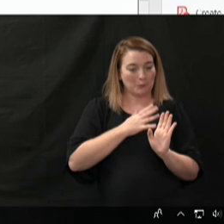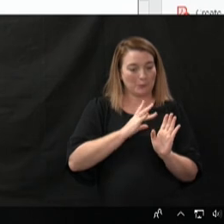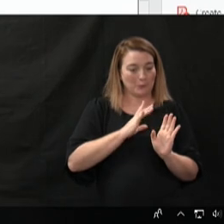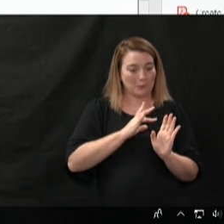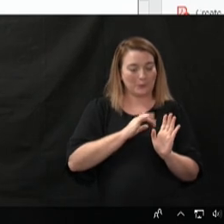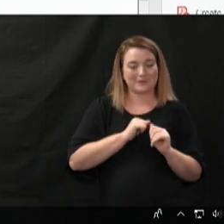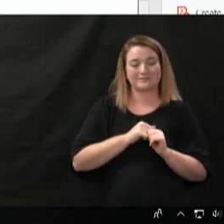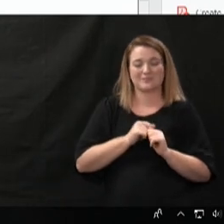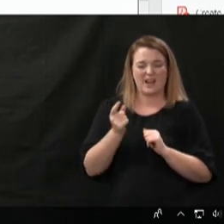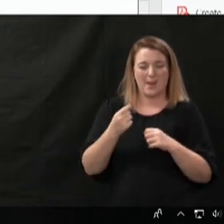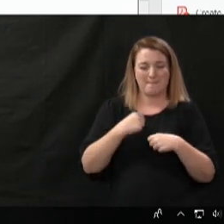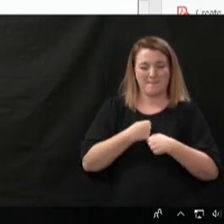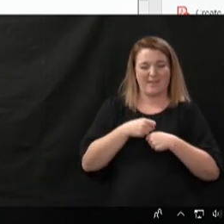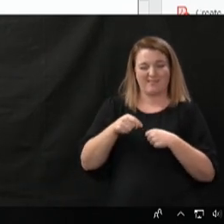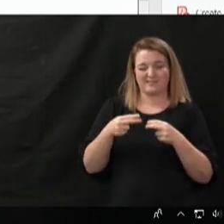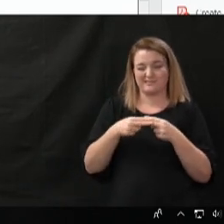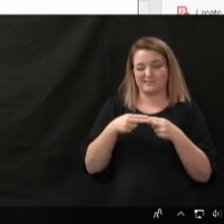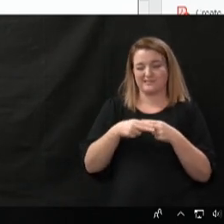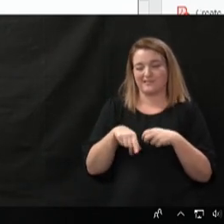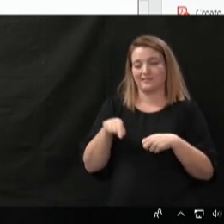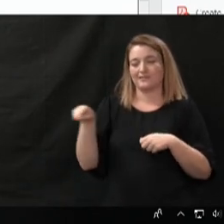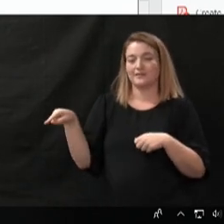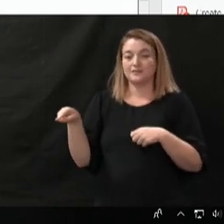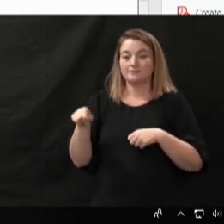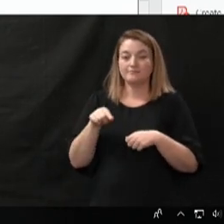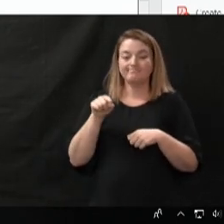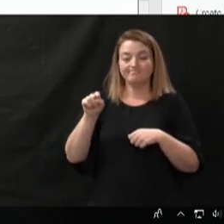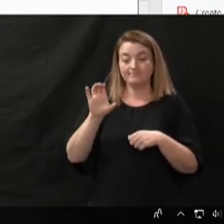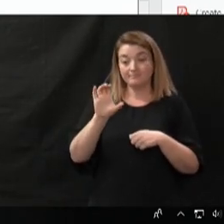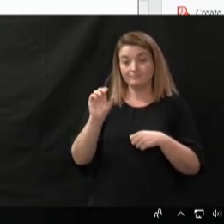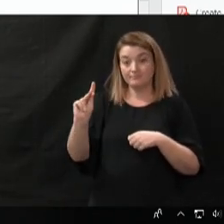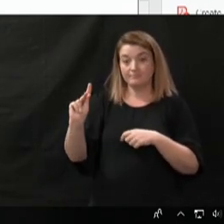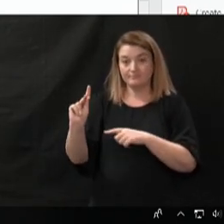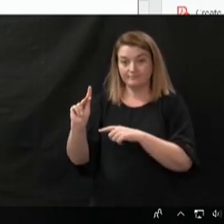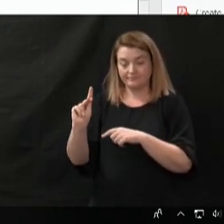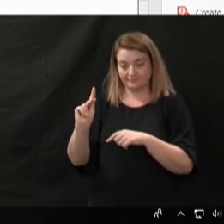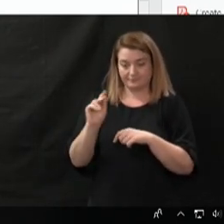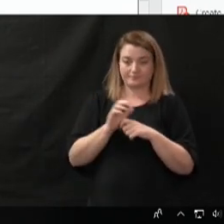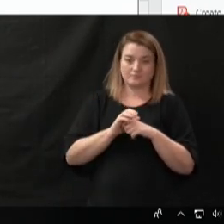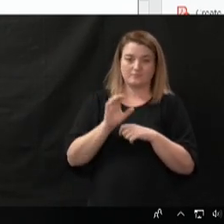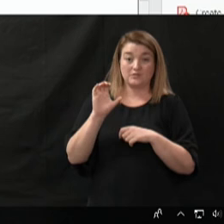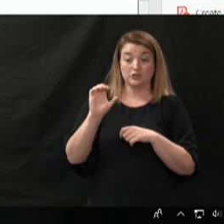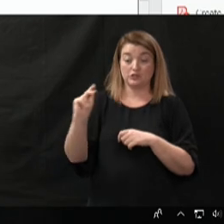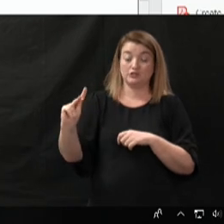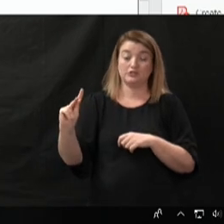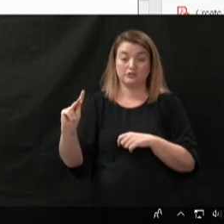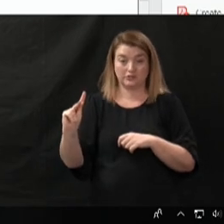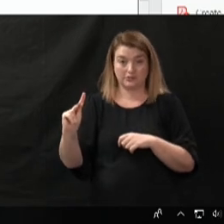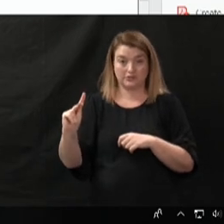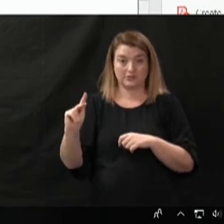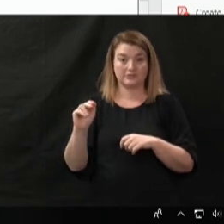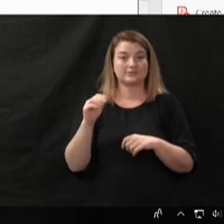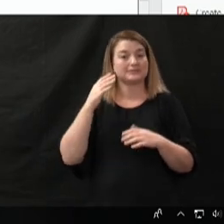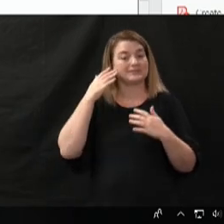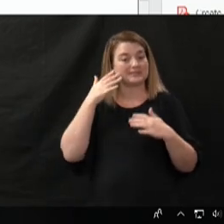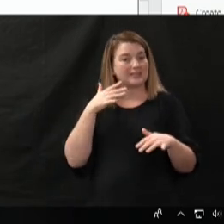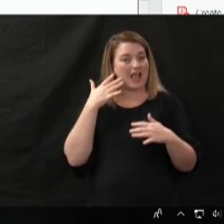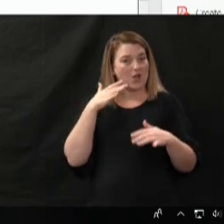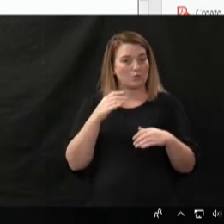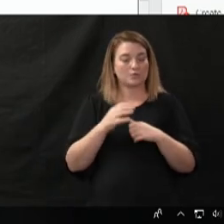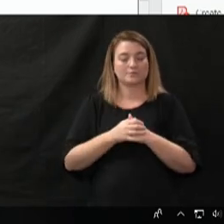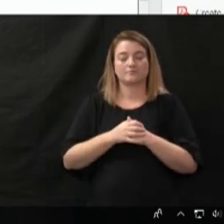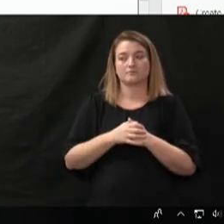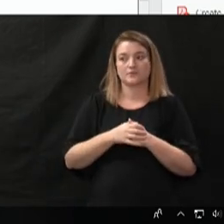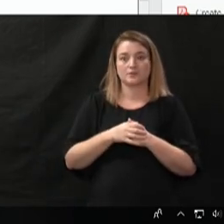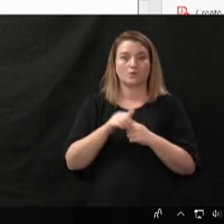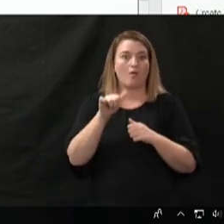I sound and the CH saying K. So that's psychology, and those are all those great math science words. If you come up with